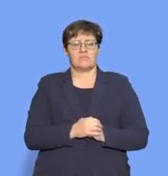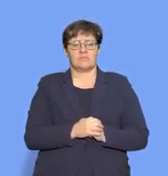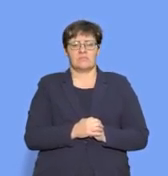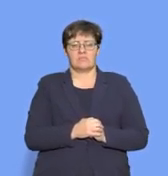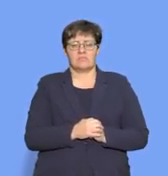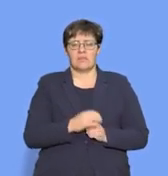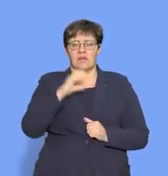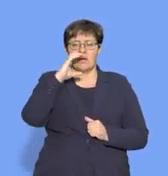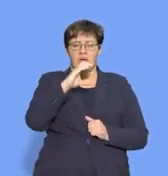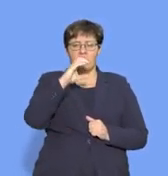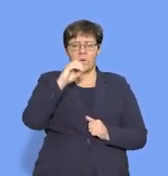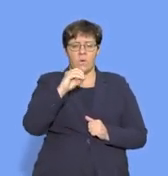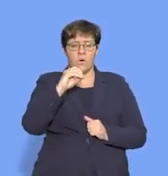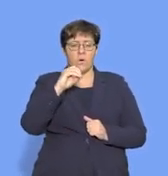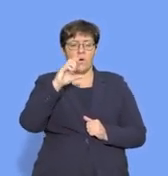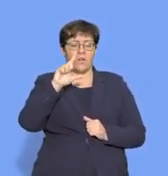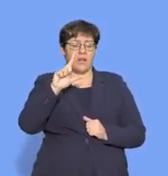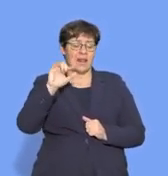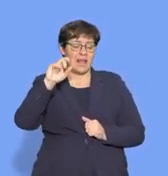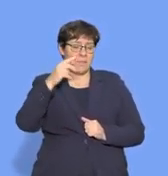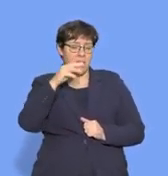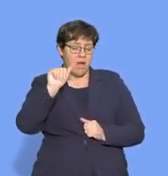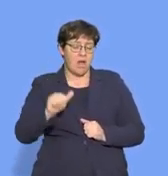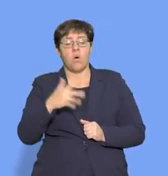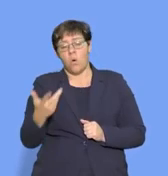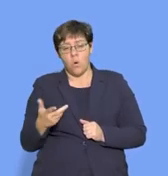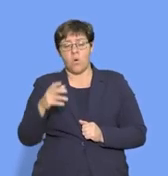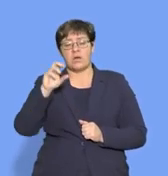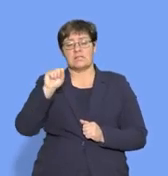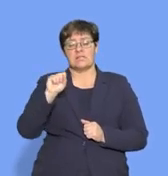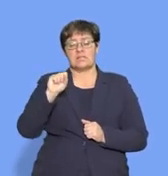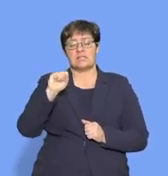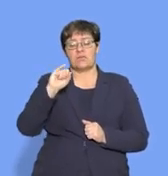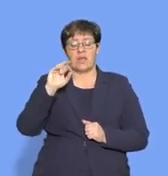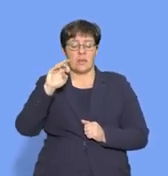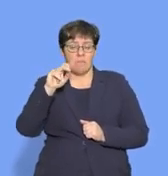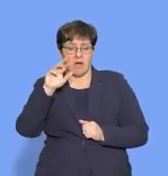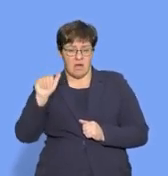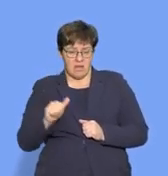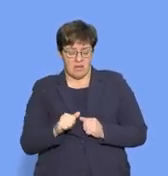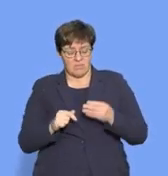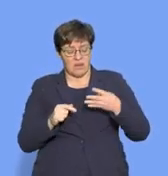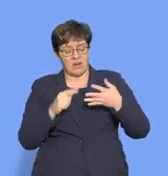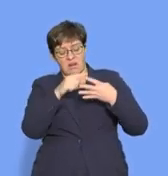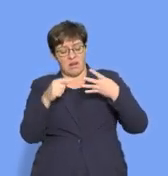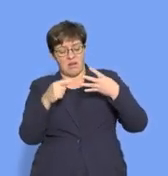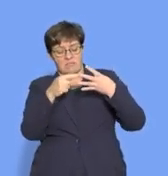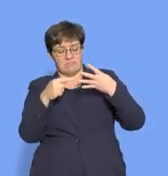Parenchyma or sclerenchyma. If its function is transport, what is it going to need?